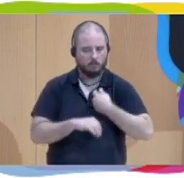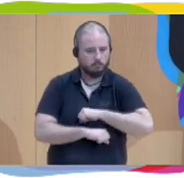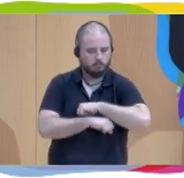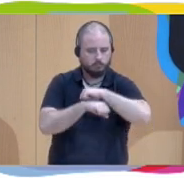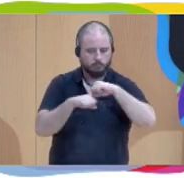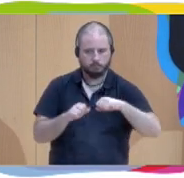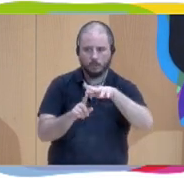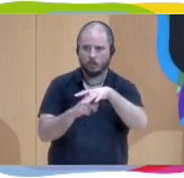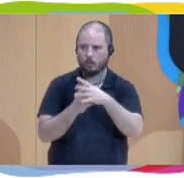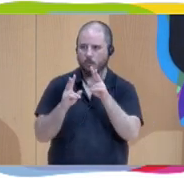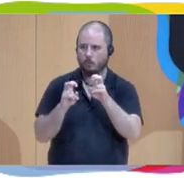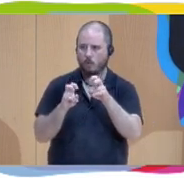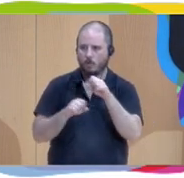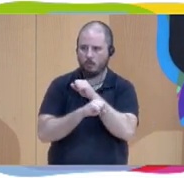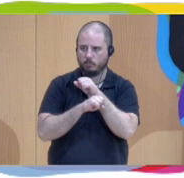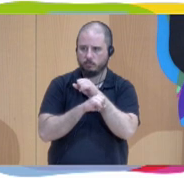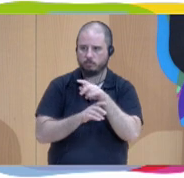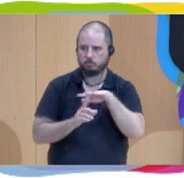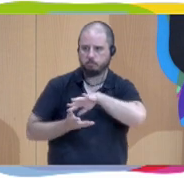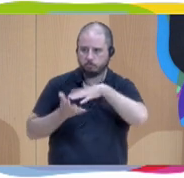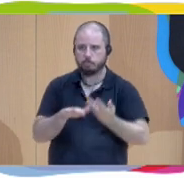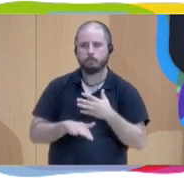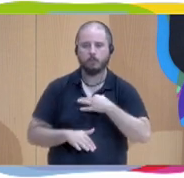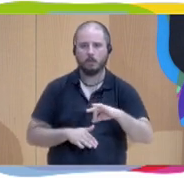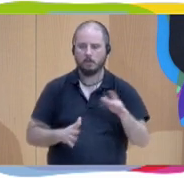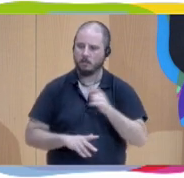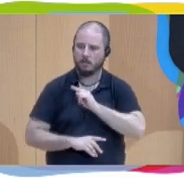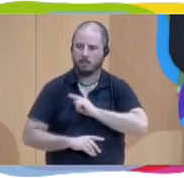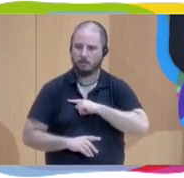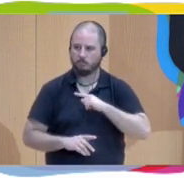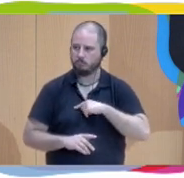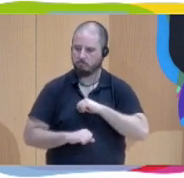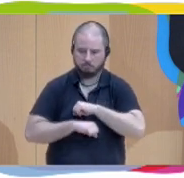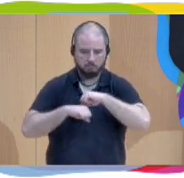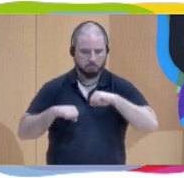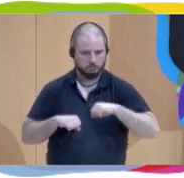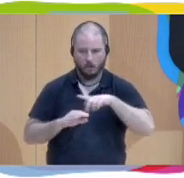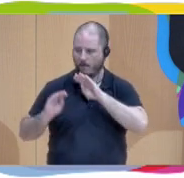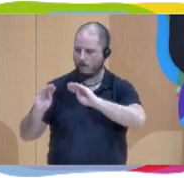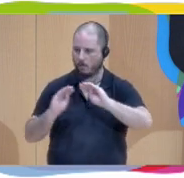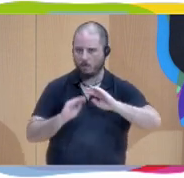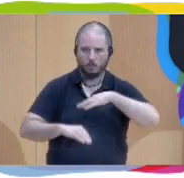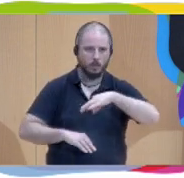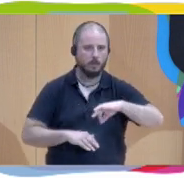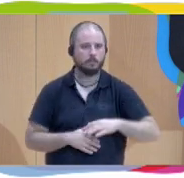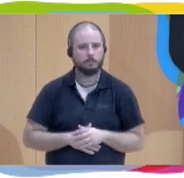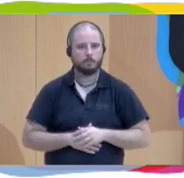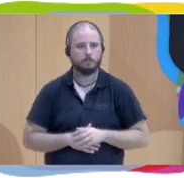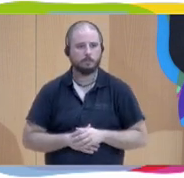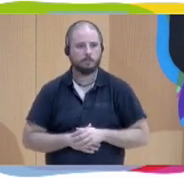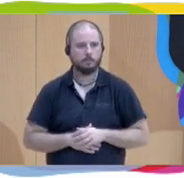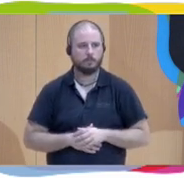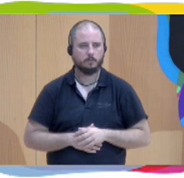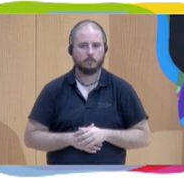now we are prepared to train. And one said that I believe that I am ready to continue